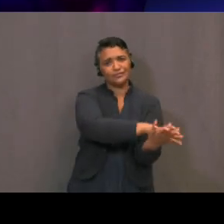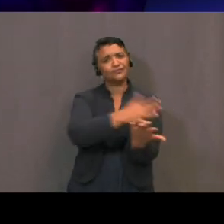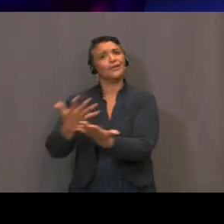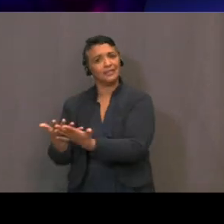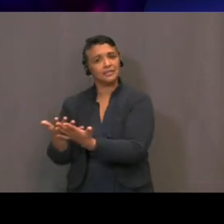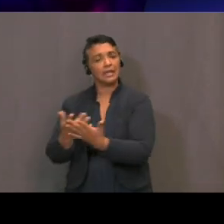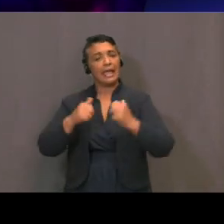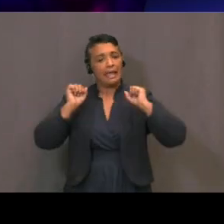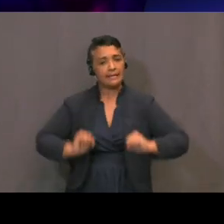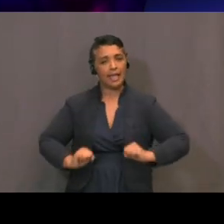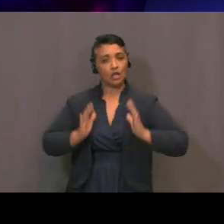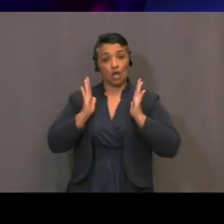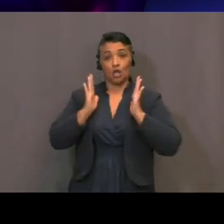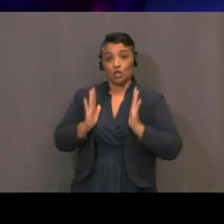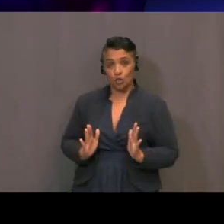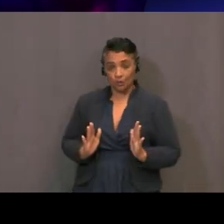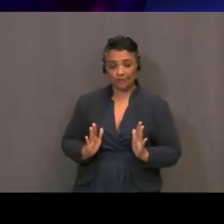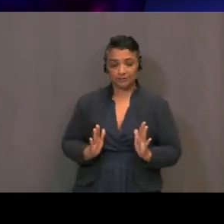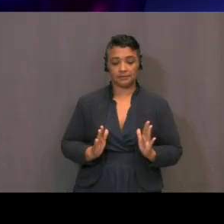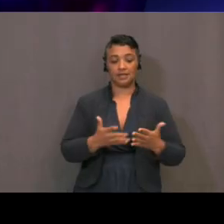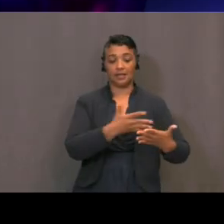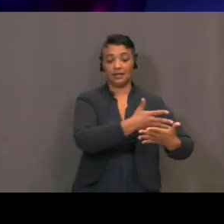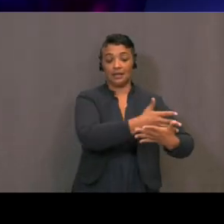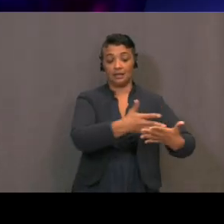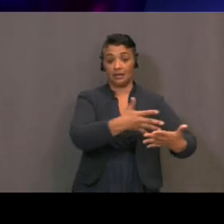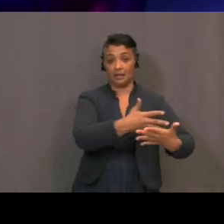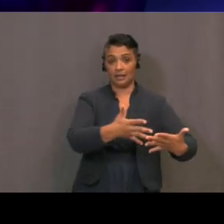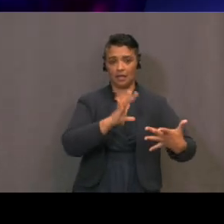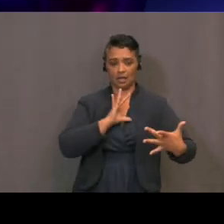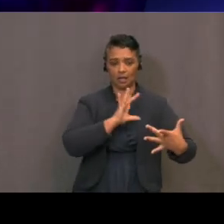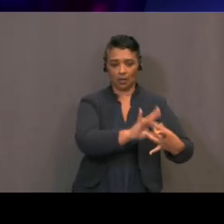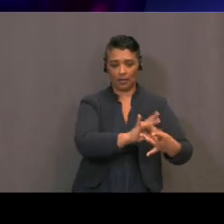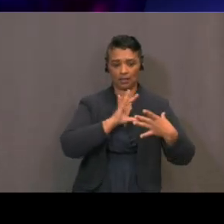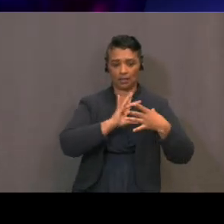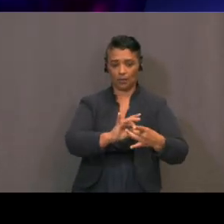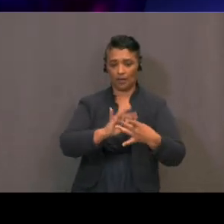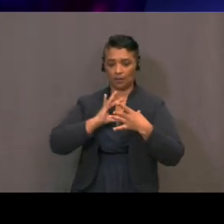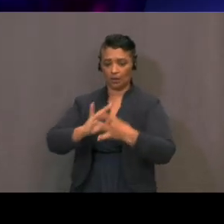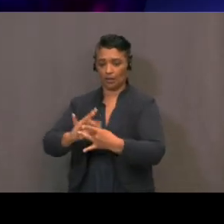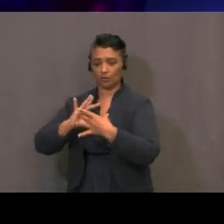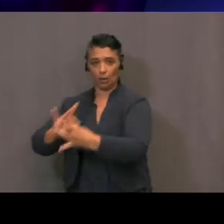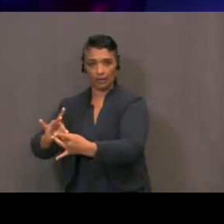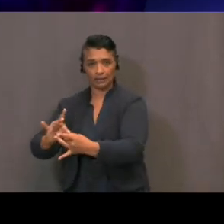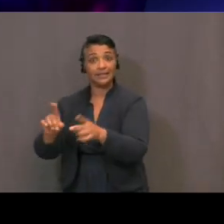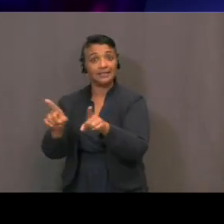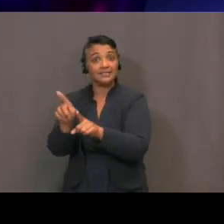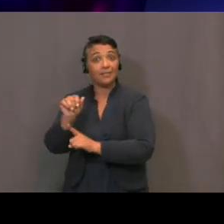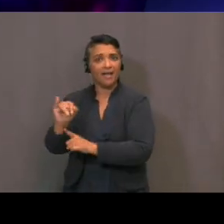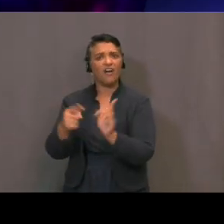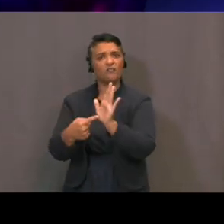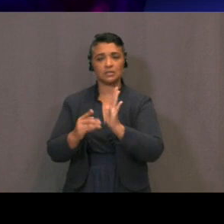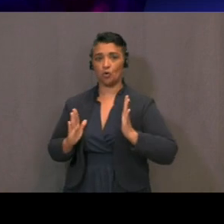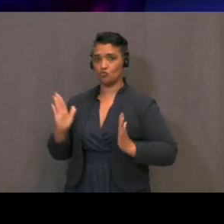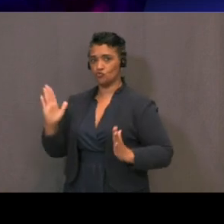can connect the texts to all the experiences of AIs, of robots living in the